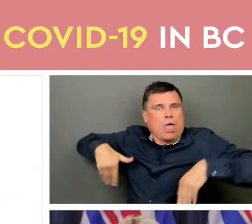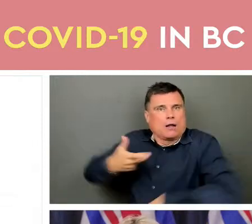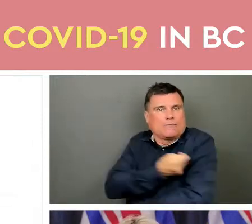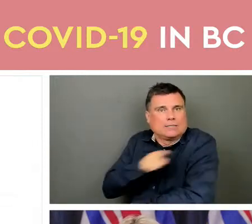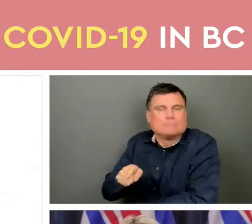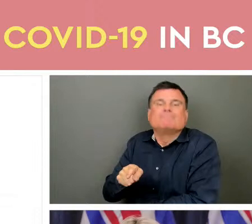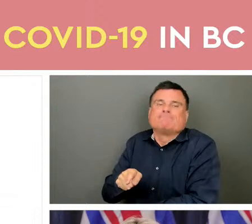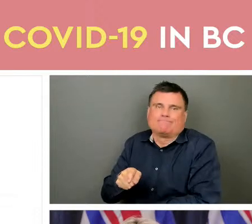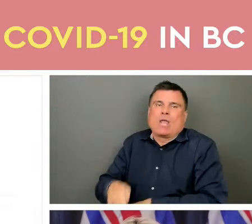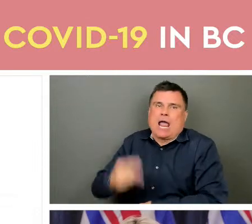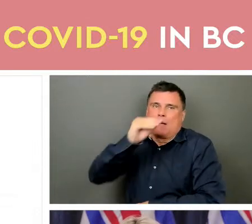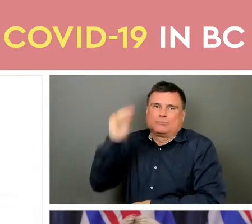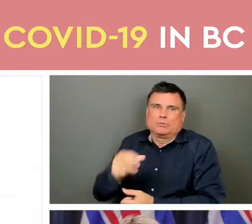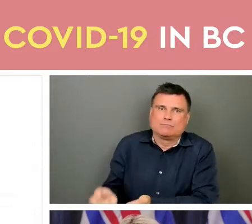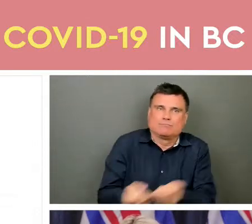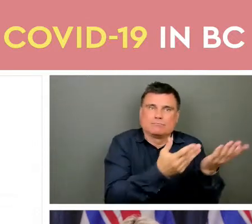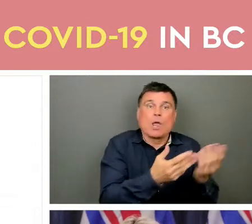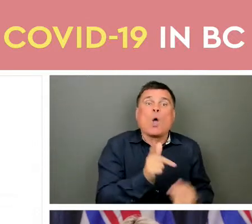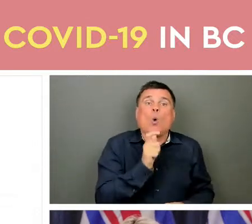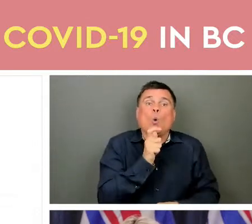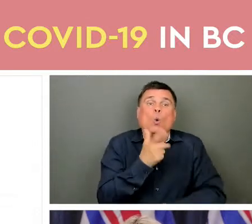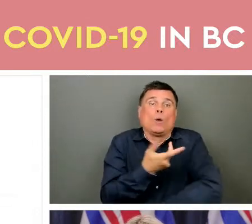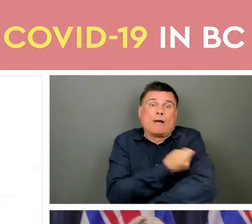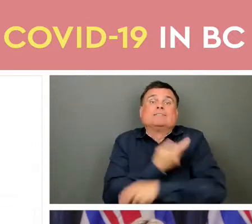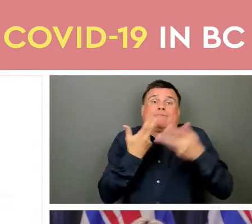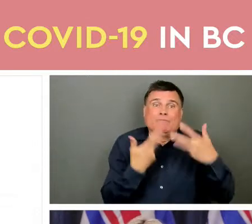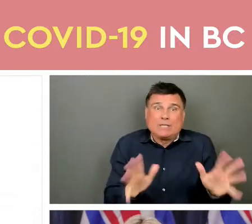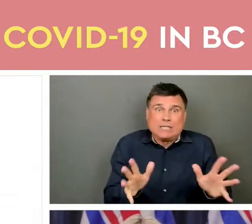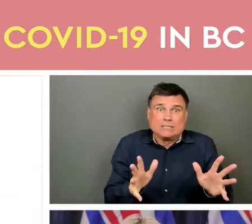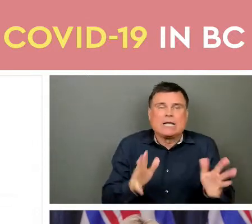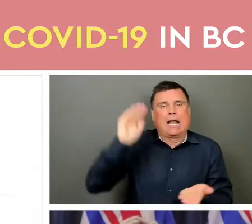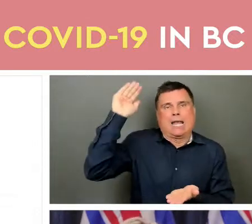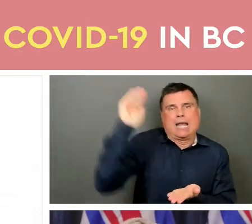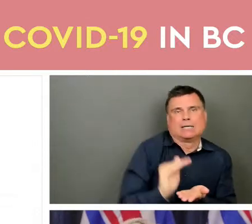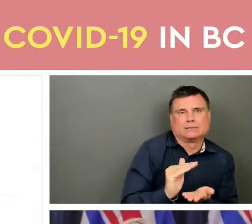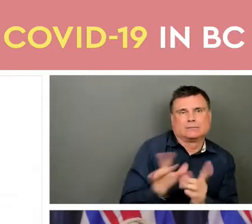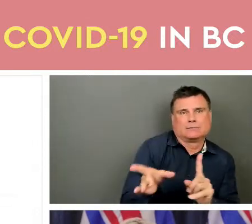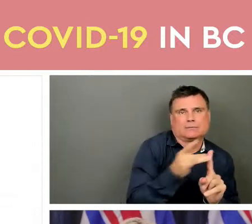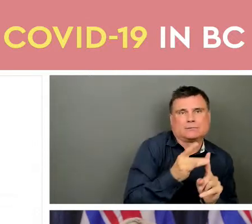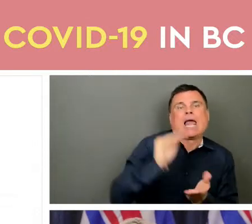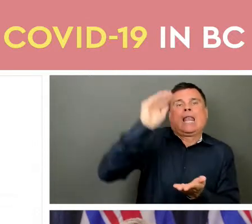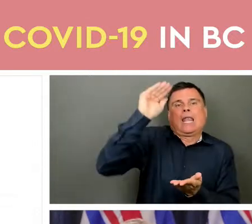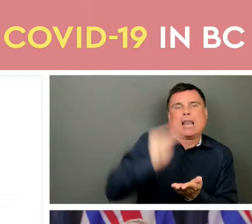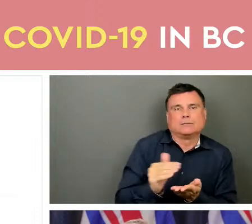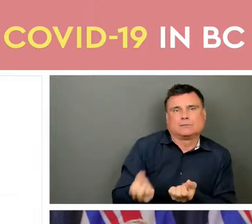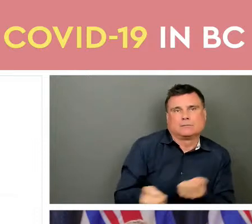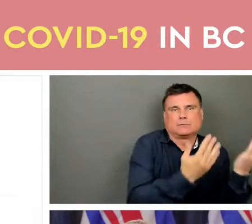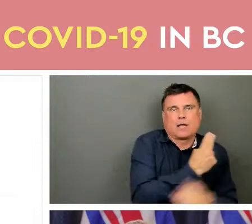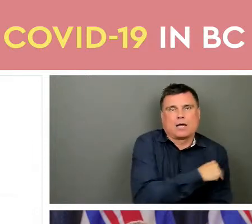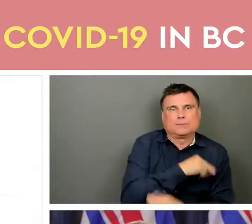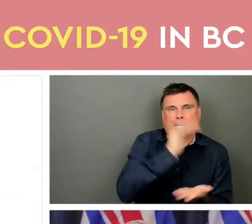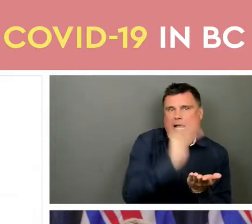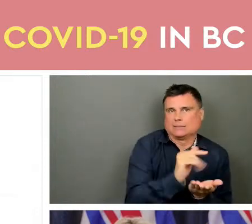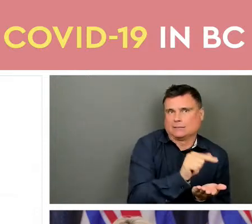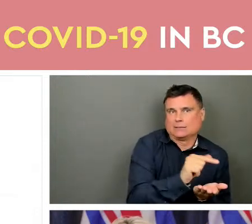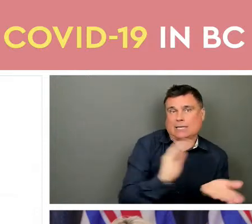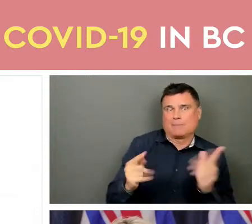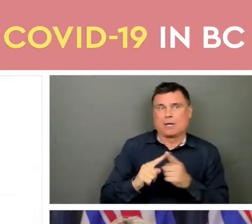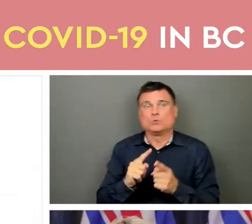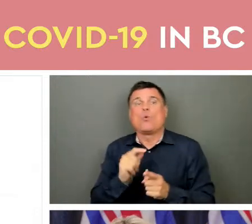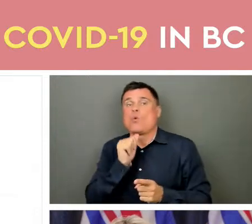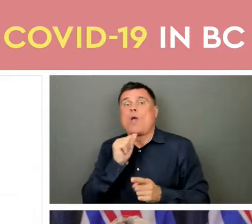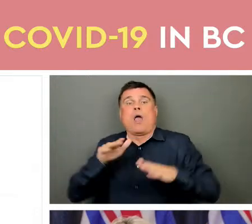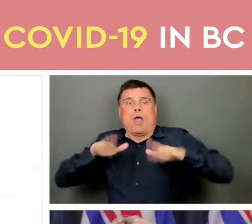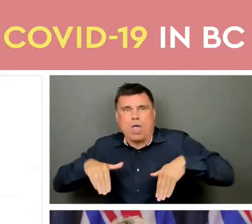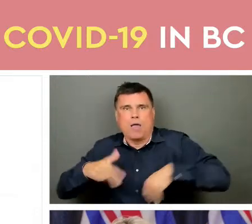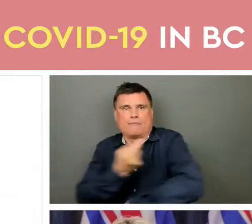and steady, and hospitalizations have been low. And we'll talk a bit more in this presentation about some of the breakthrough